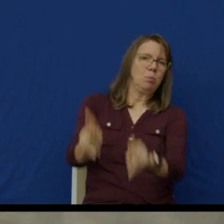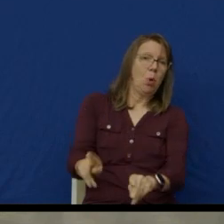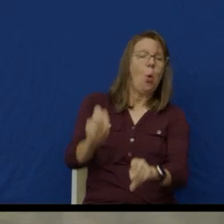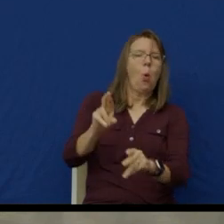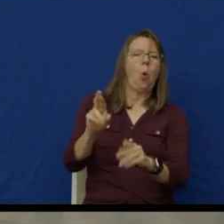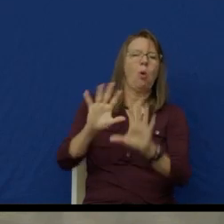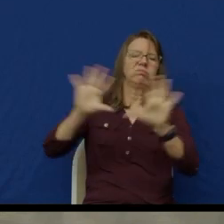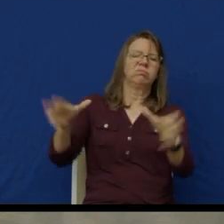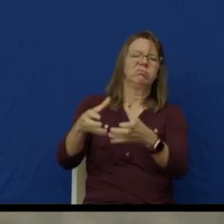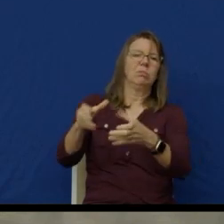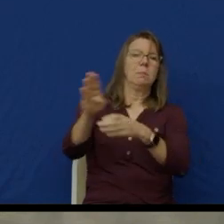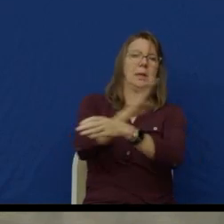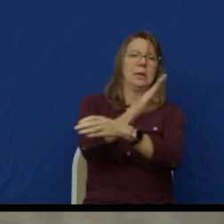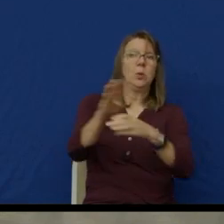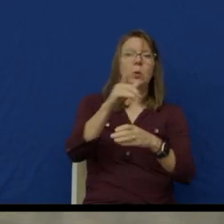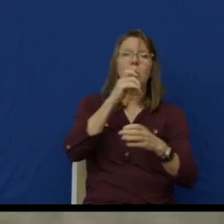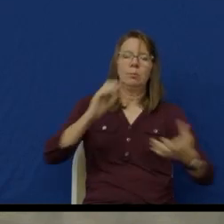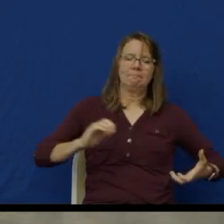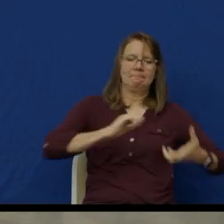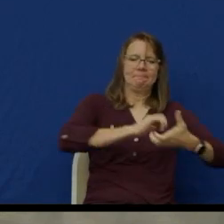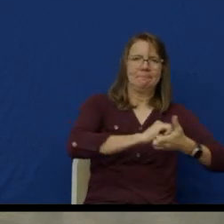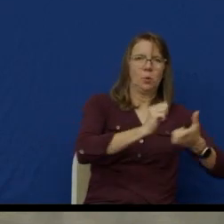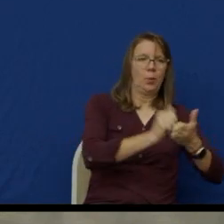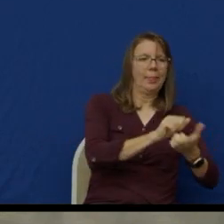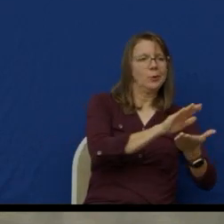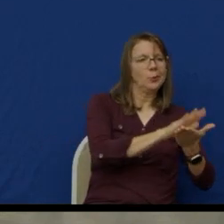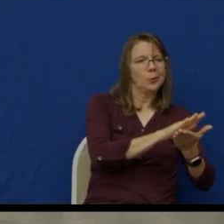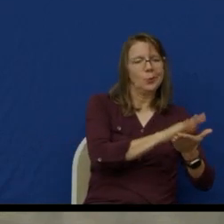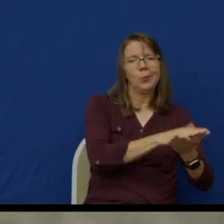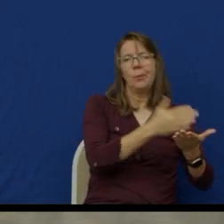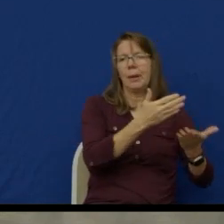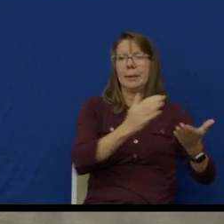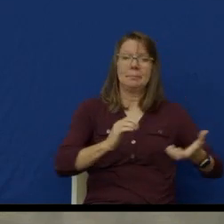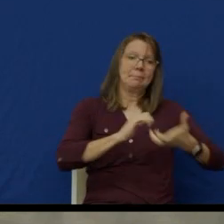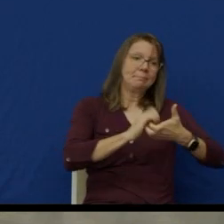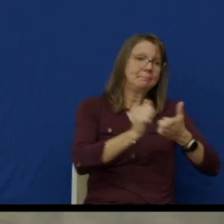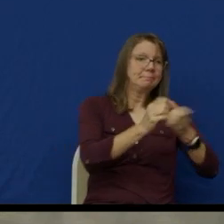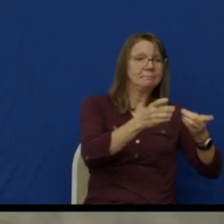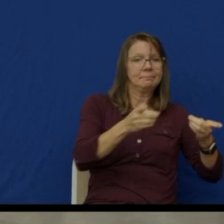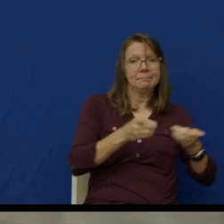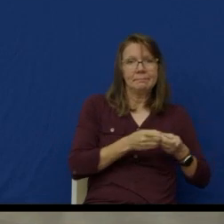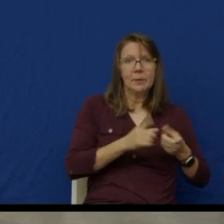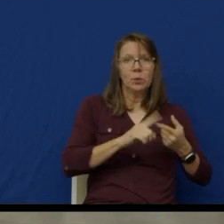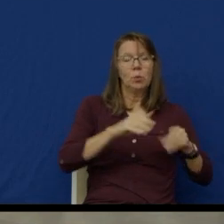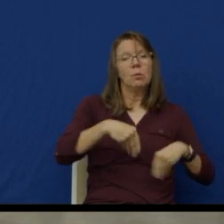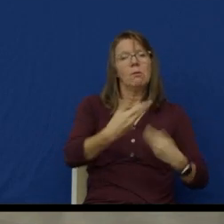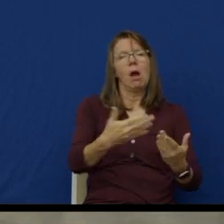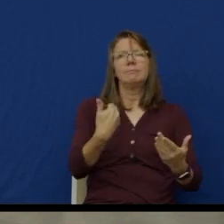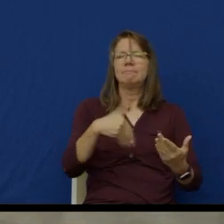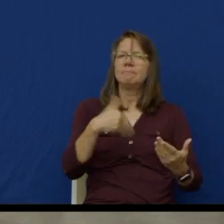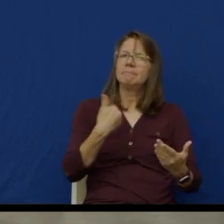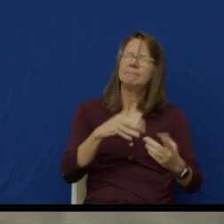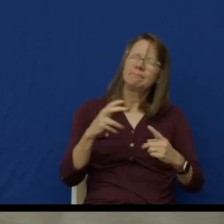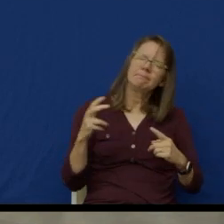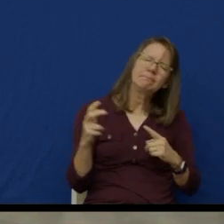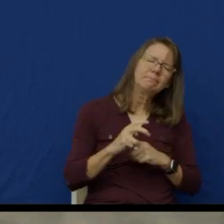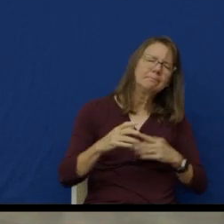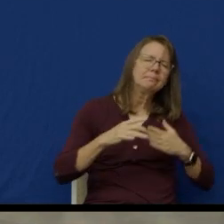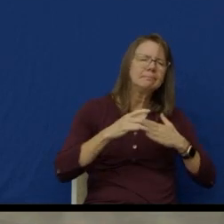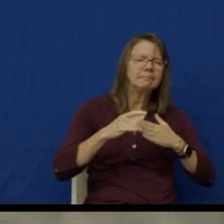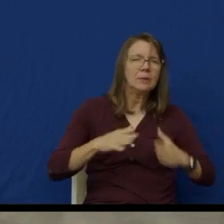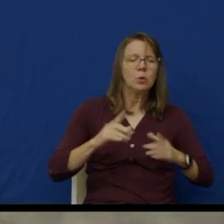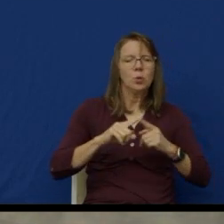has partnered with a public school or district to provide outstanding leadership that promotes school